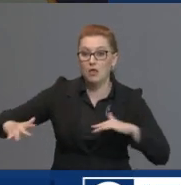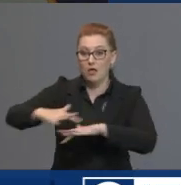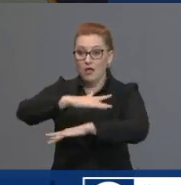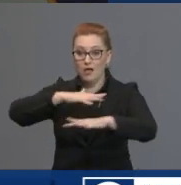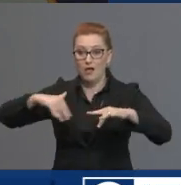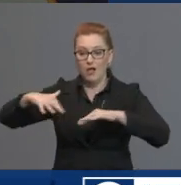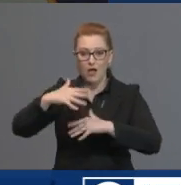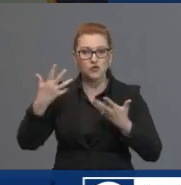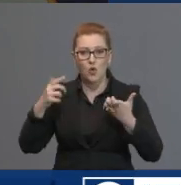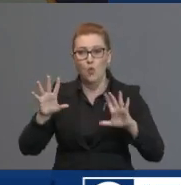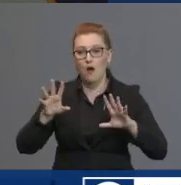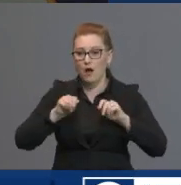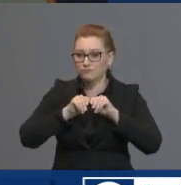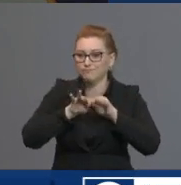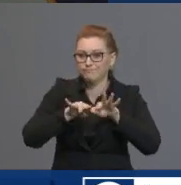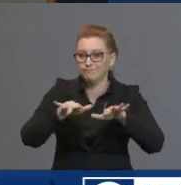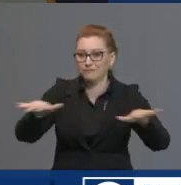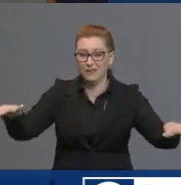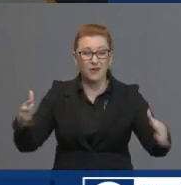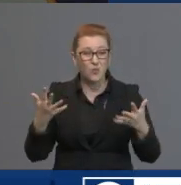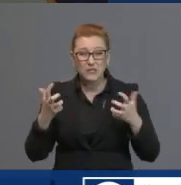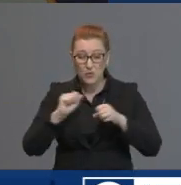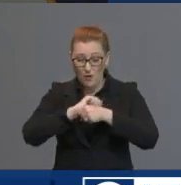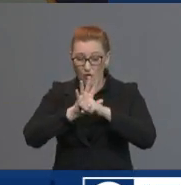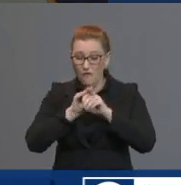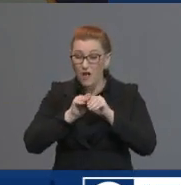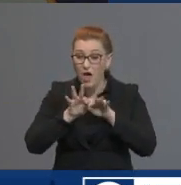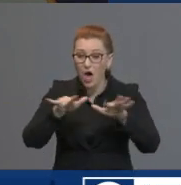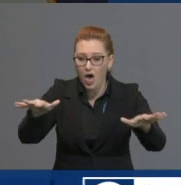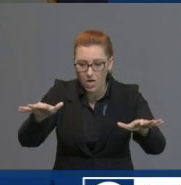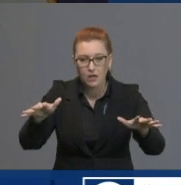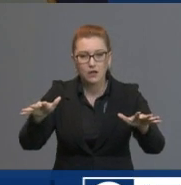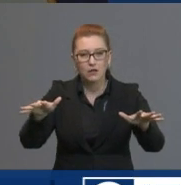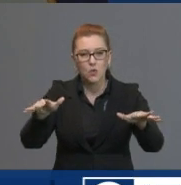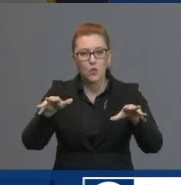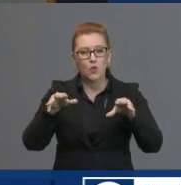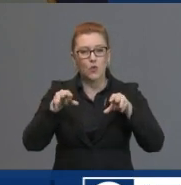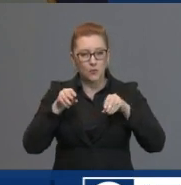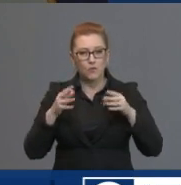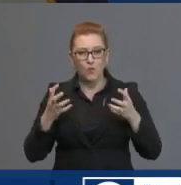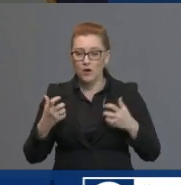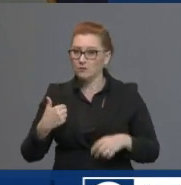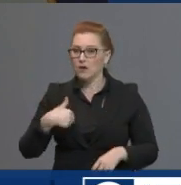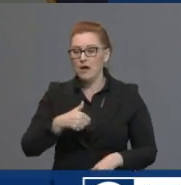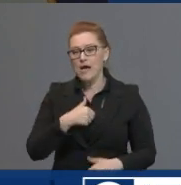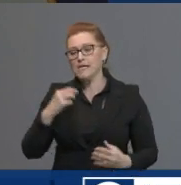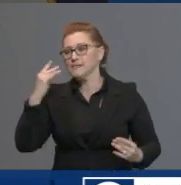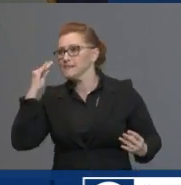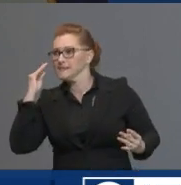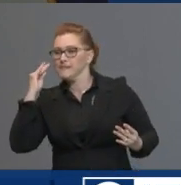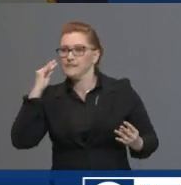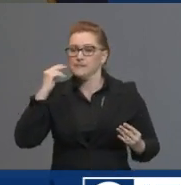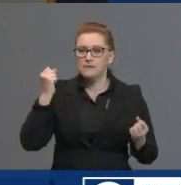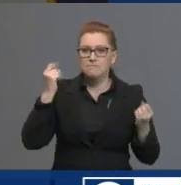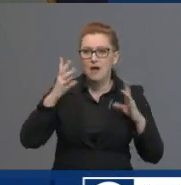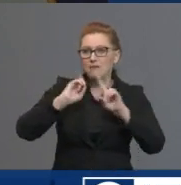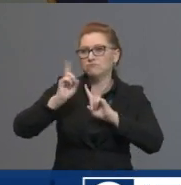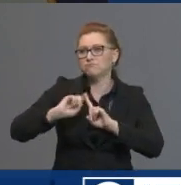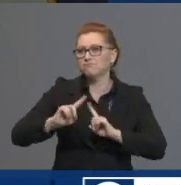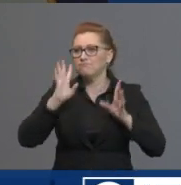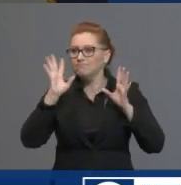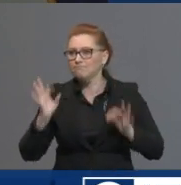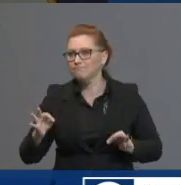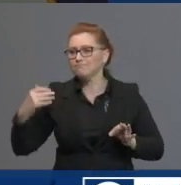group gatherings so that we could slow the spread of this disease. And I've gone through the litany of decisions that were